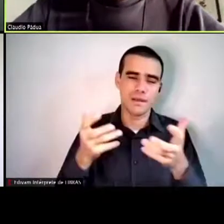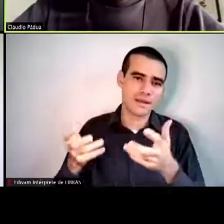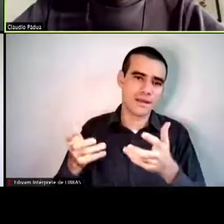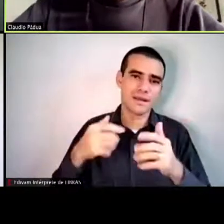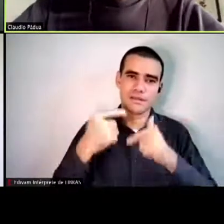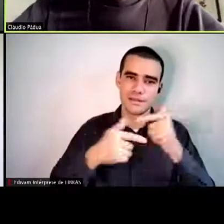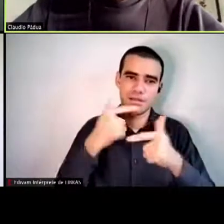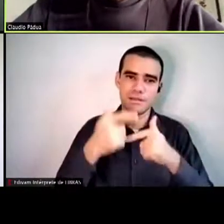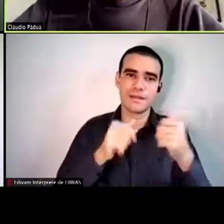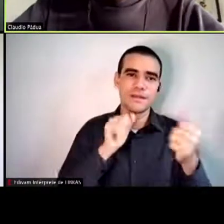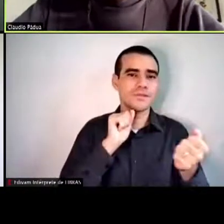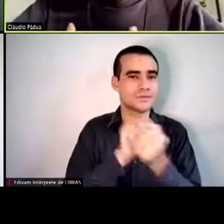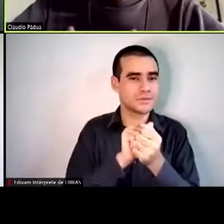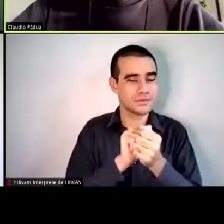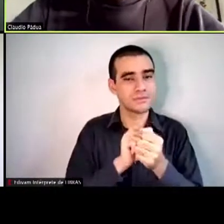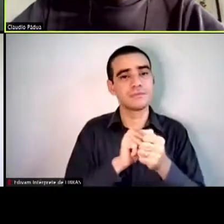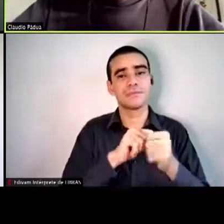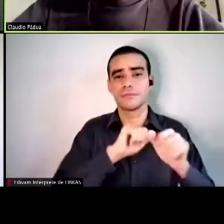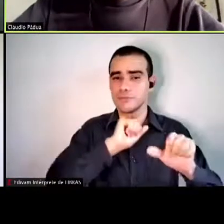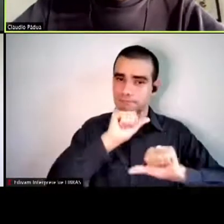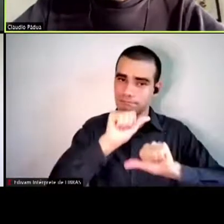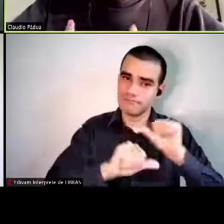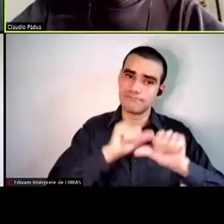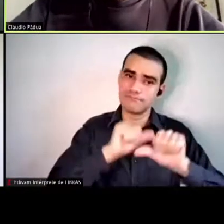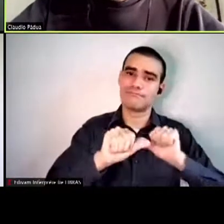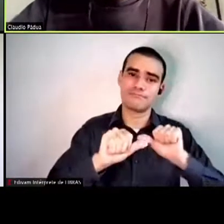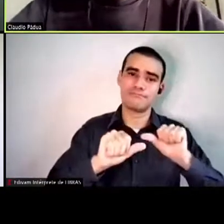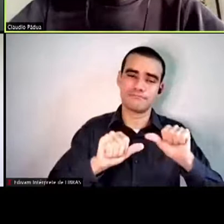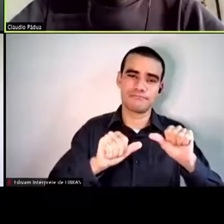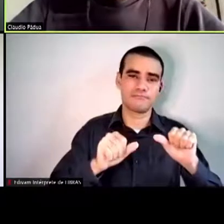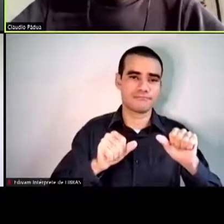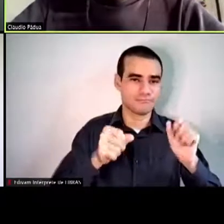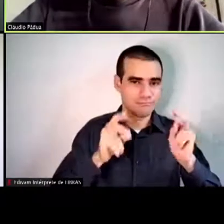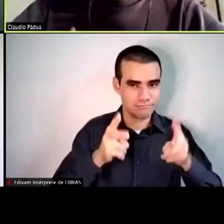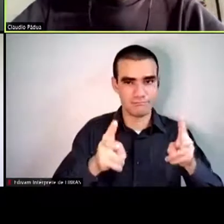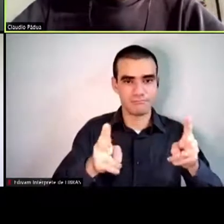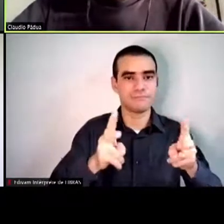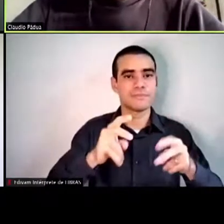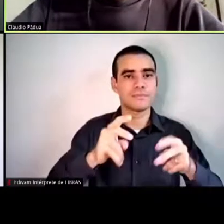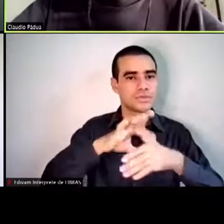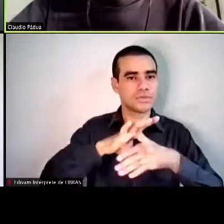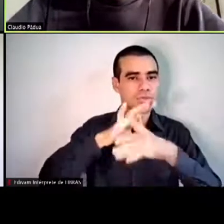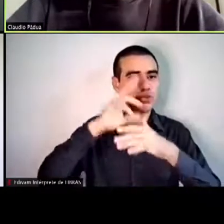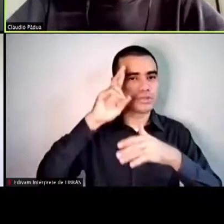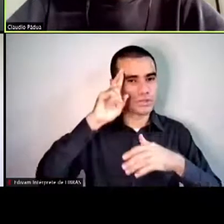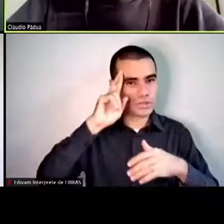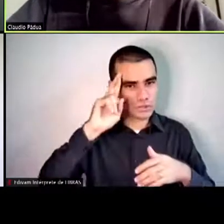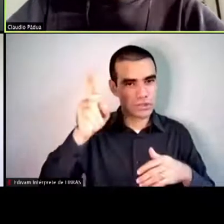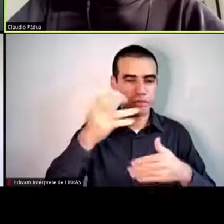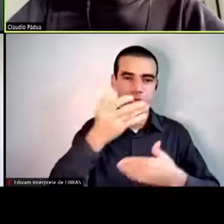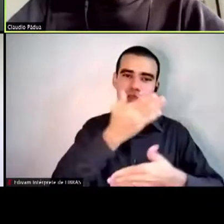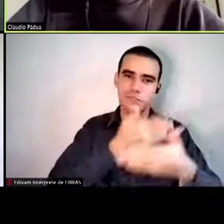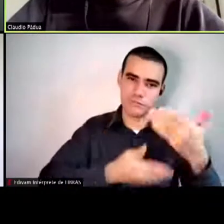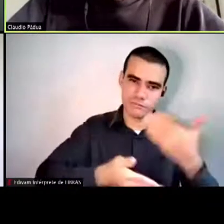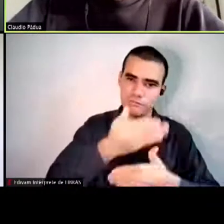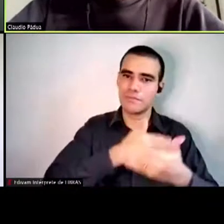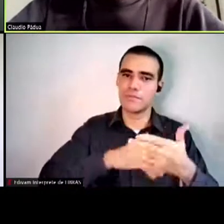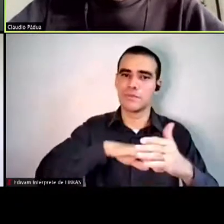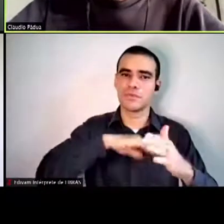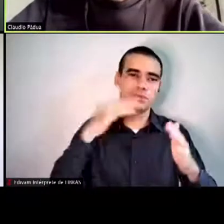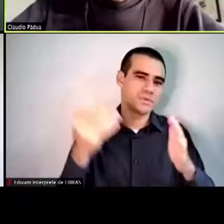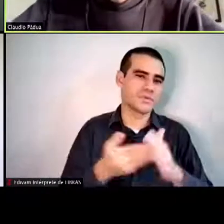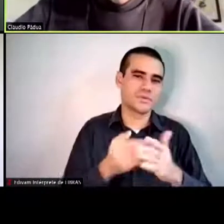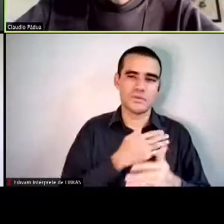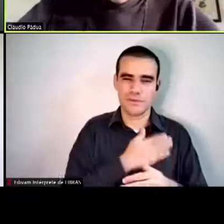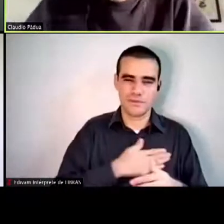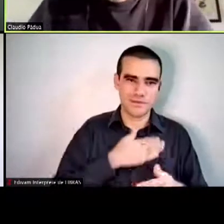doors because everybody wants to work with us, and let's transform this in real change headed by us and with the involvement